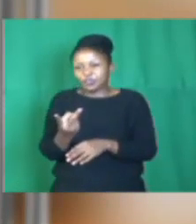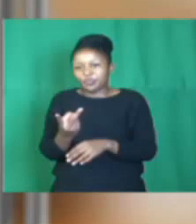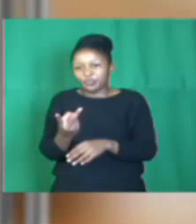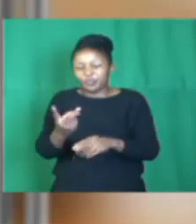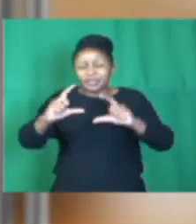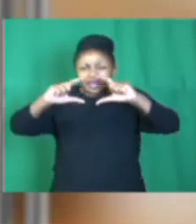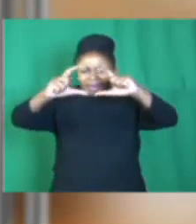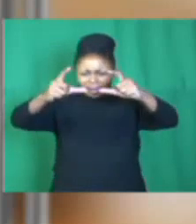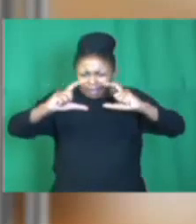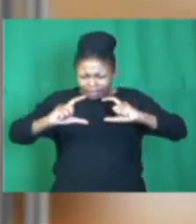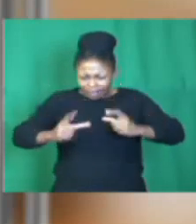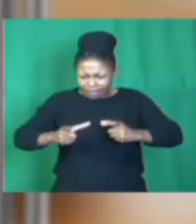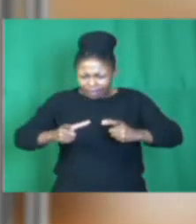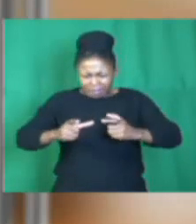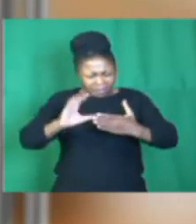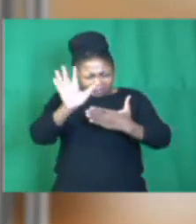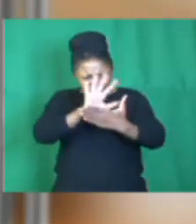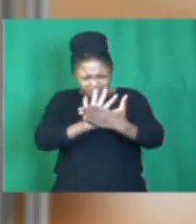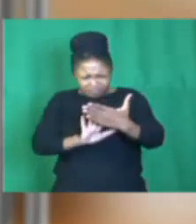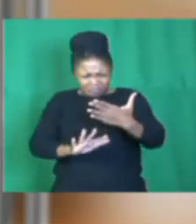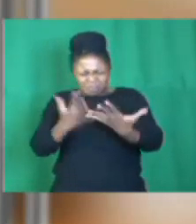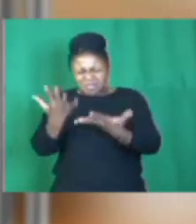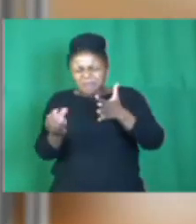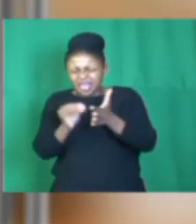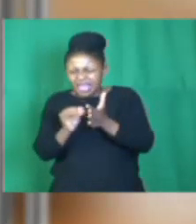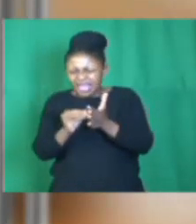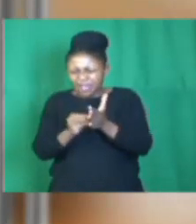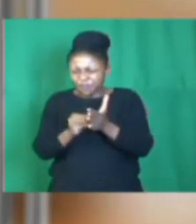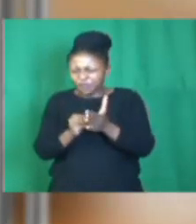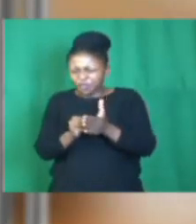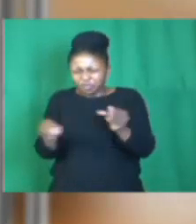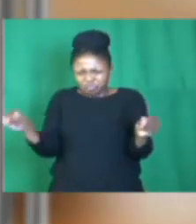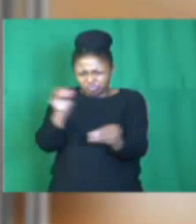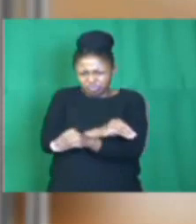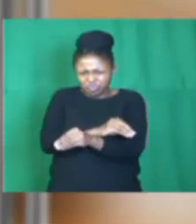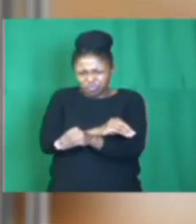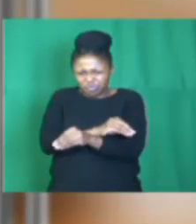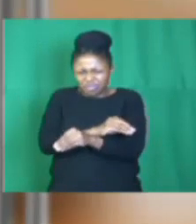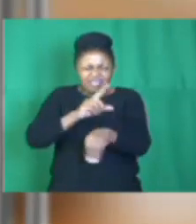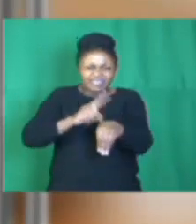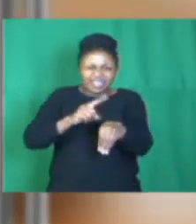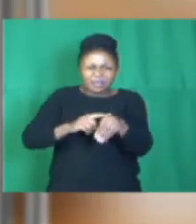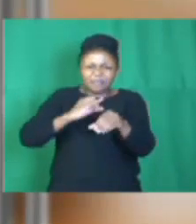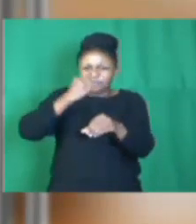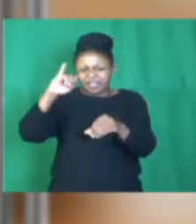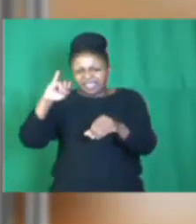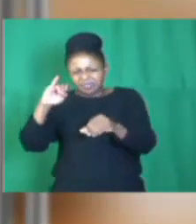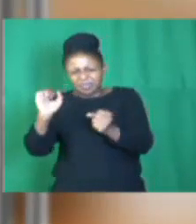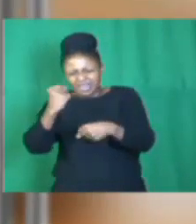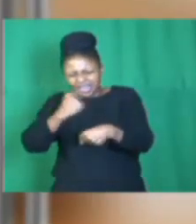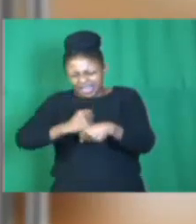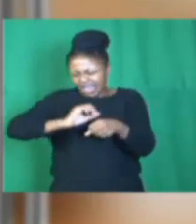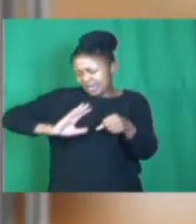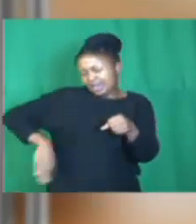present this information the other way around. So now what you should do as a learner, on top